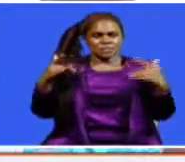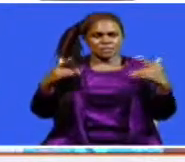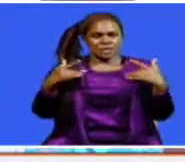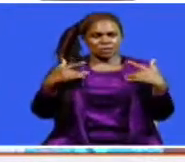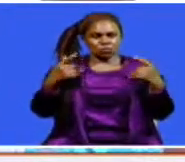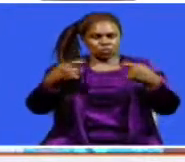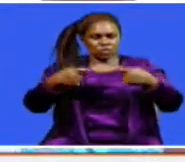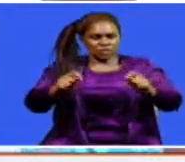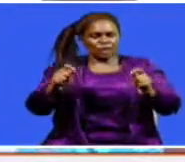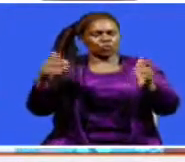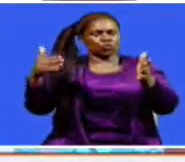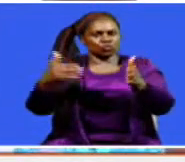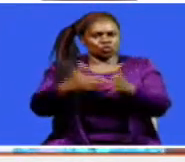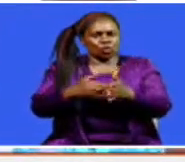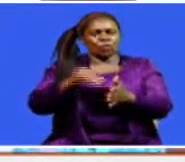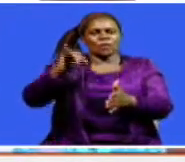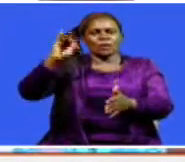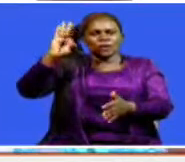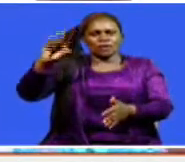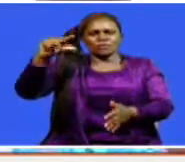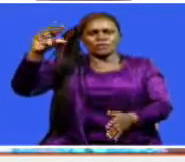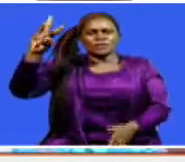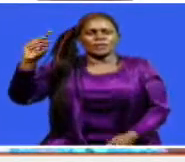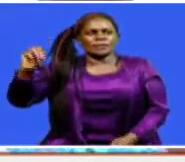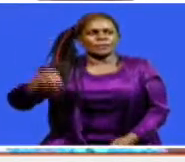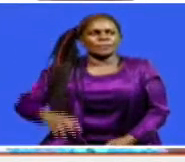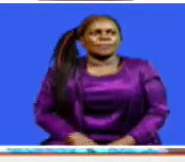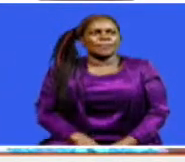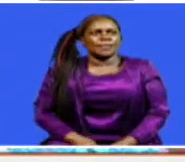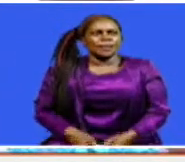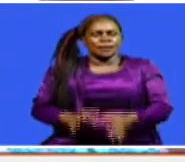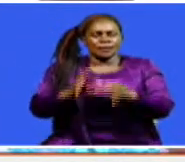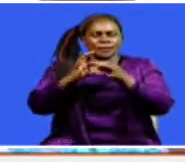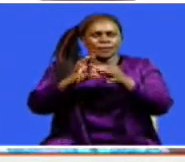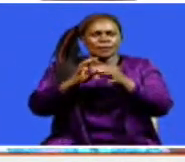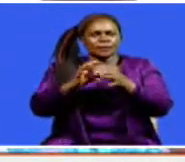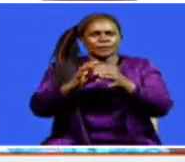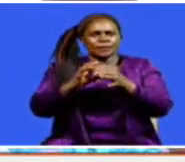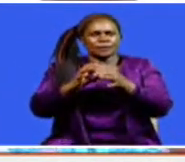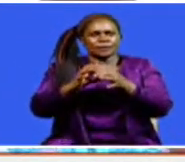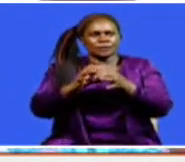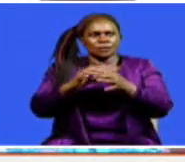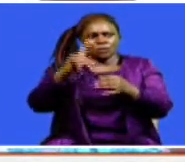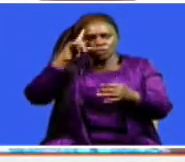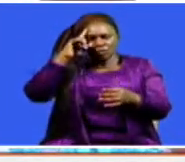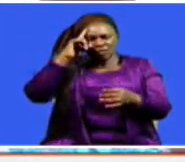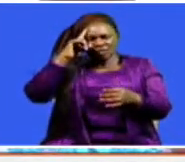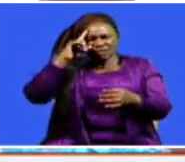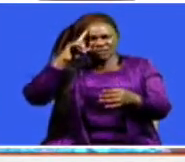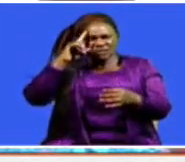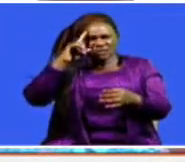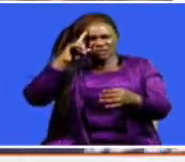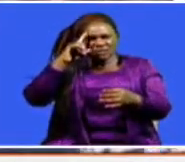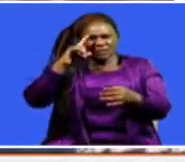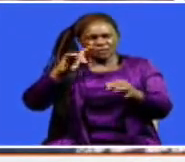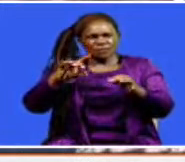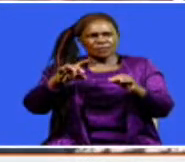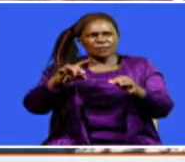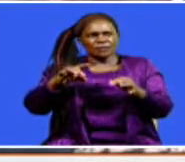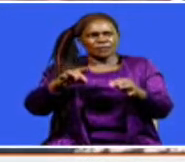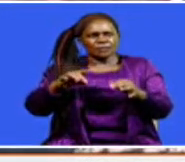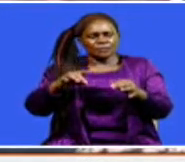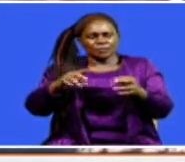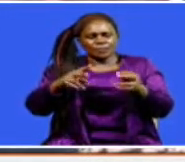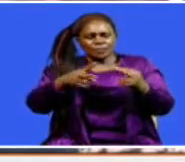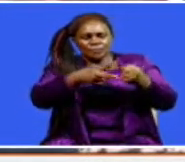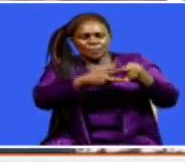more effort in order to stamp out the vice. Kurian culture. Loka stands for Local Original Kurian Arts Festival. Tohara hii